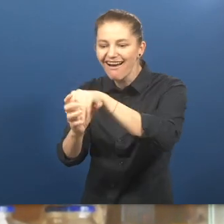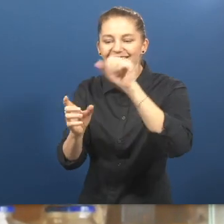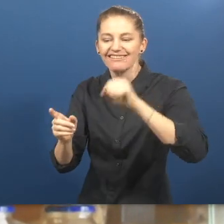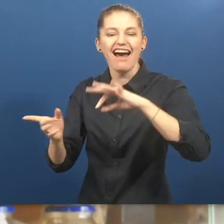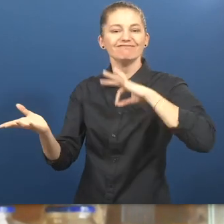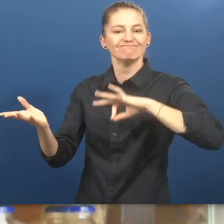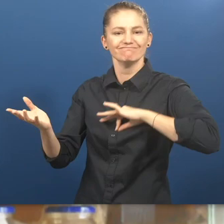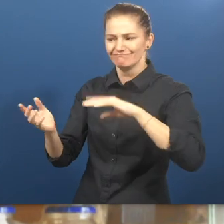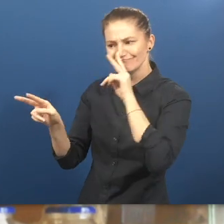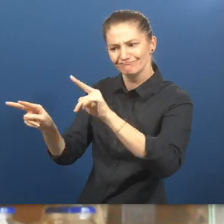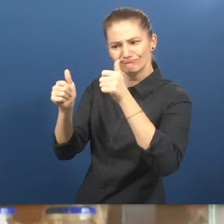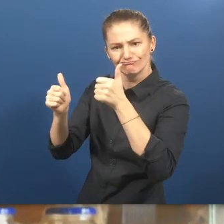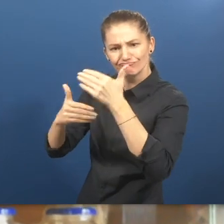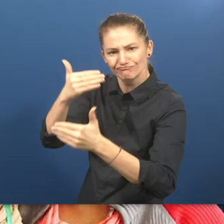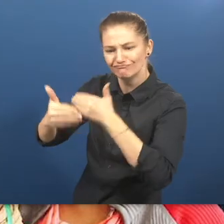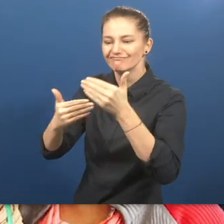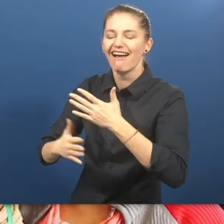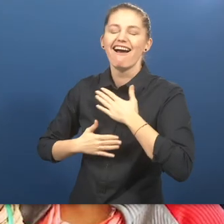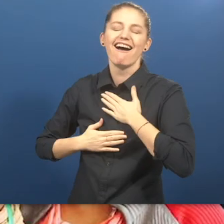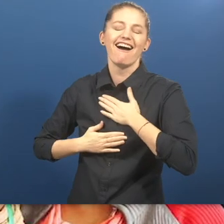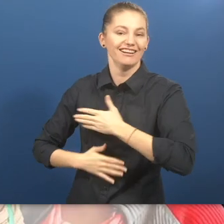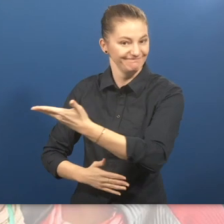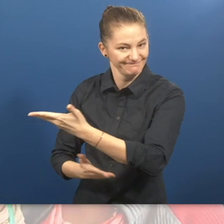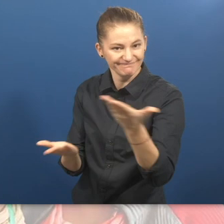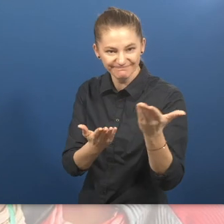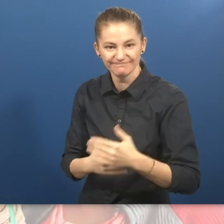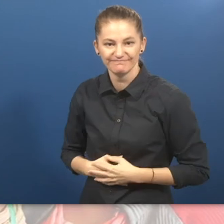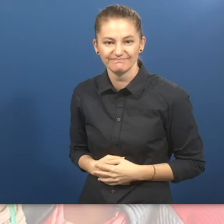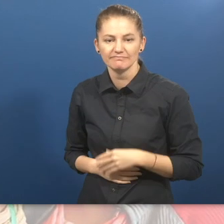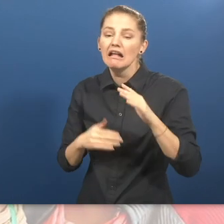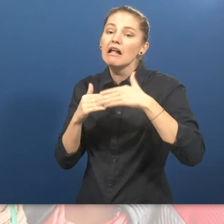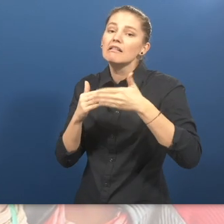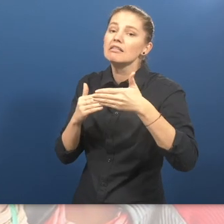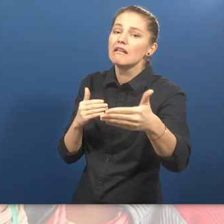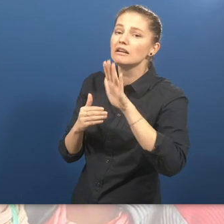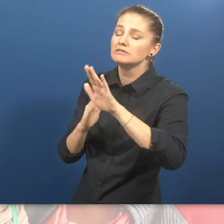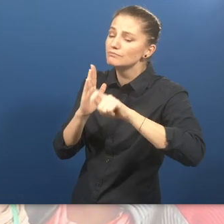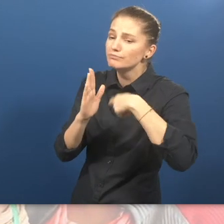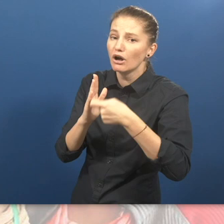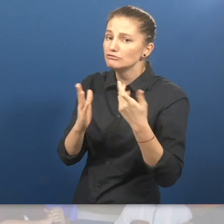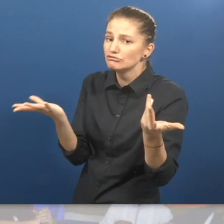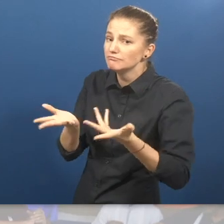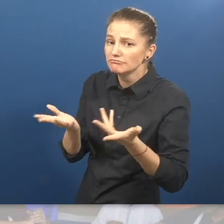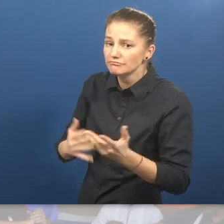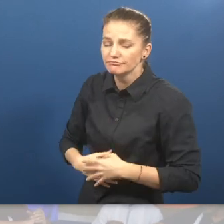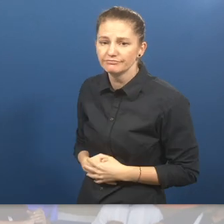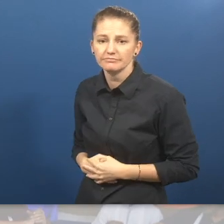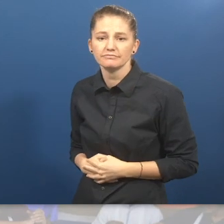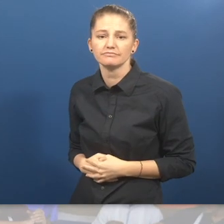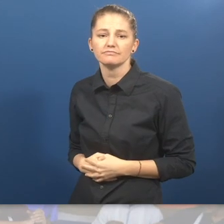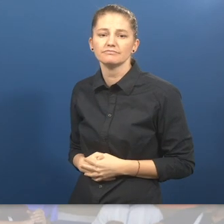income to survive and thrive. What is next for PFDA Vocational Training Center